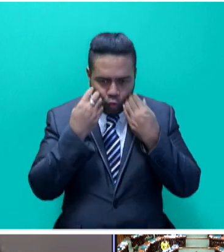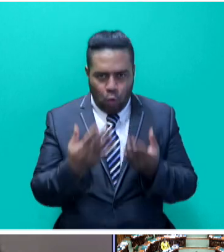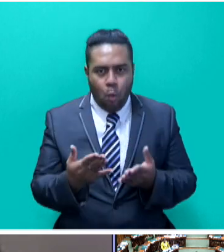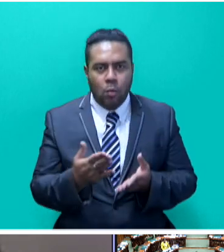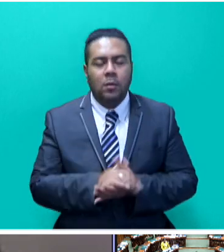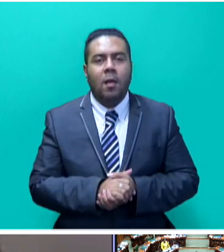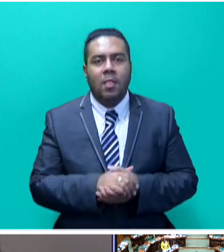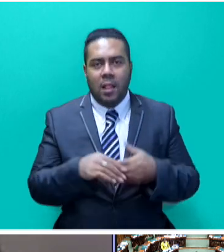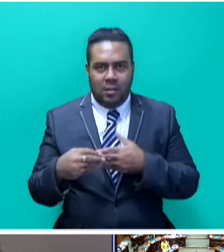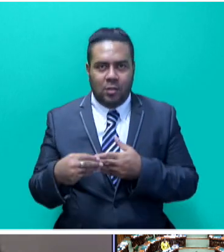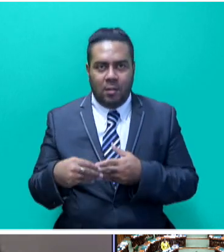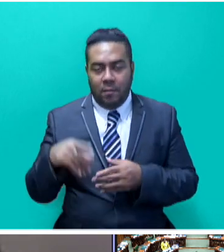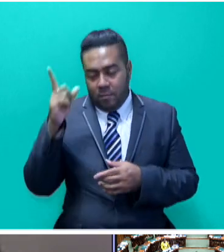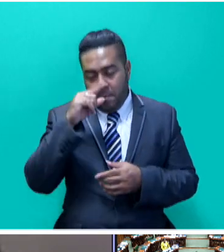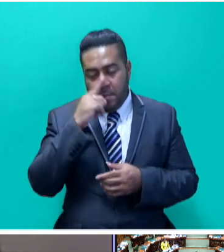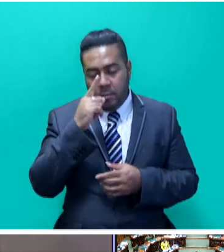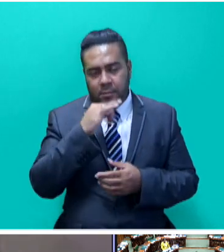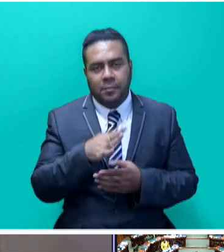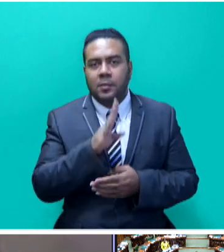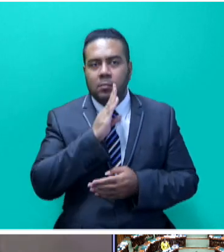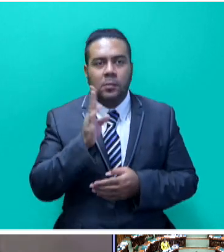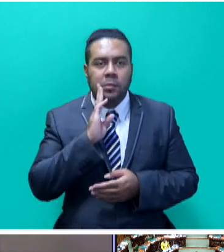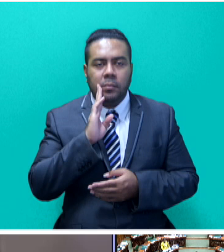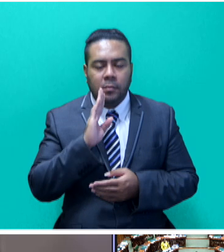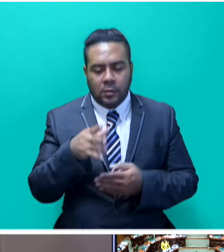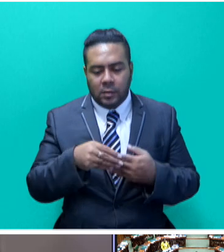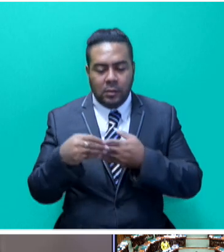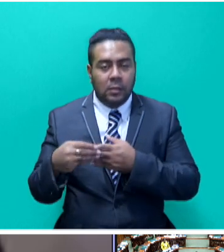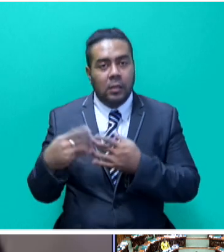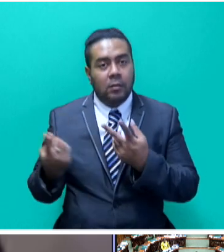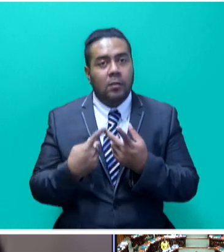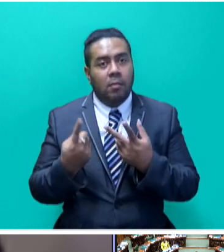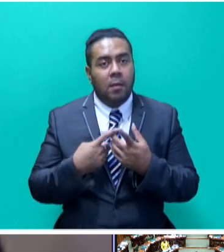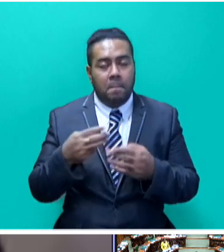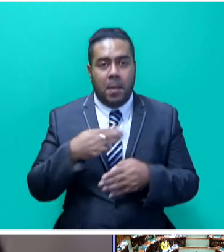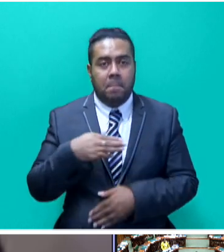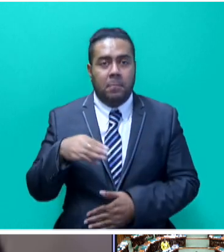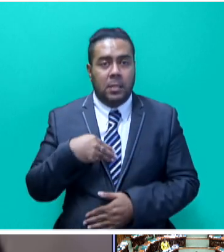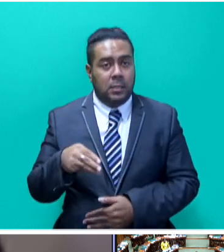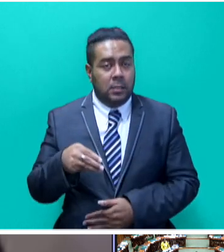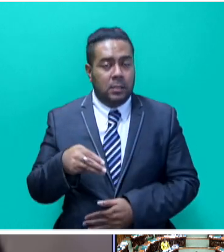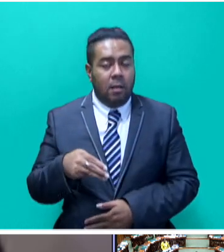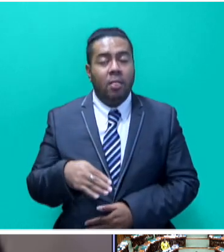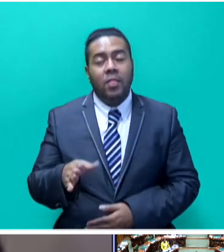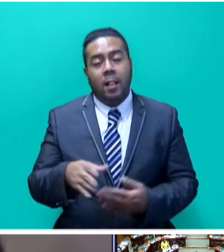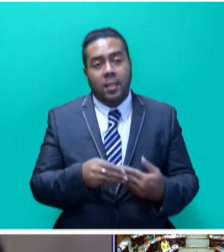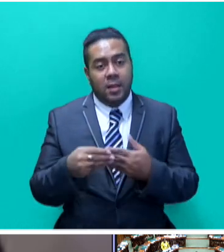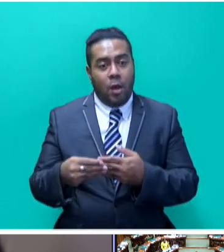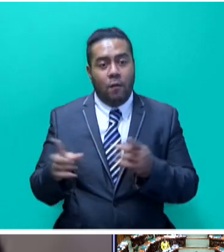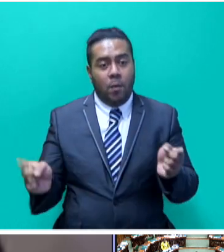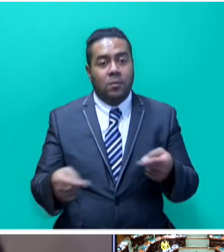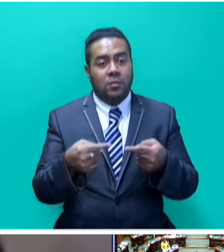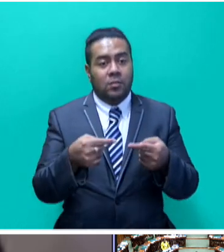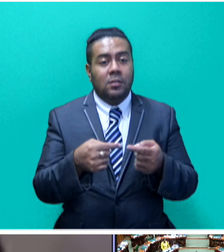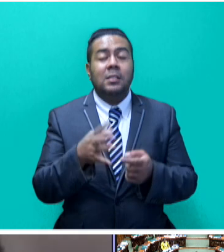the opposition. This is definitely missing from the leader of opposition and other members. Mr. Speaker, sir, the leader of opposition claims